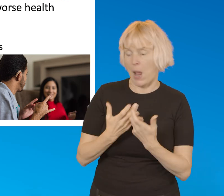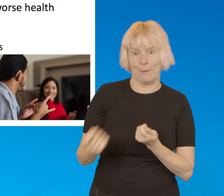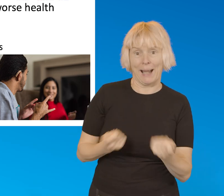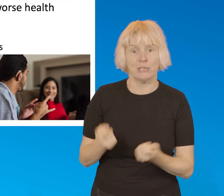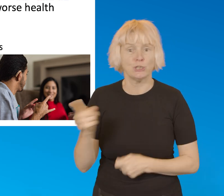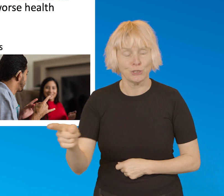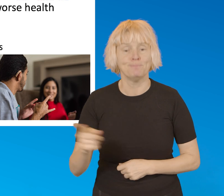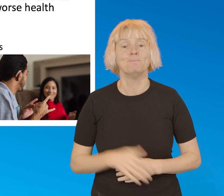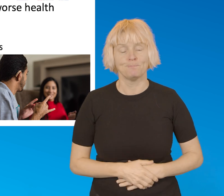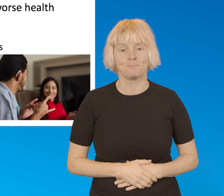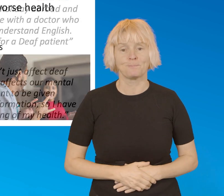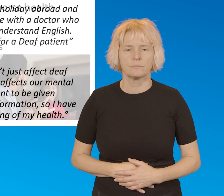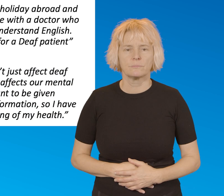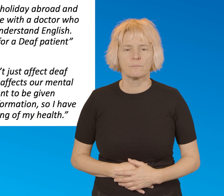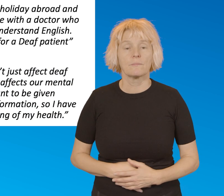it.